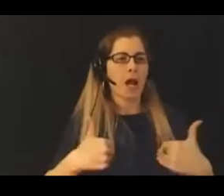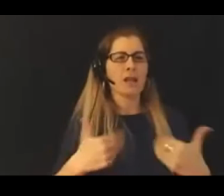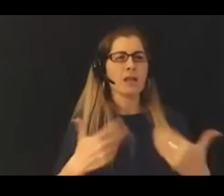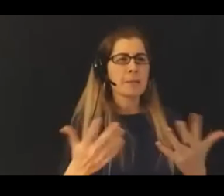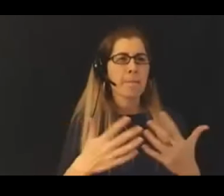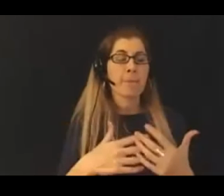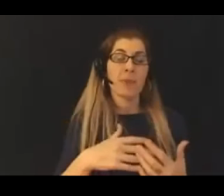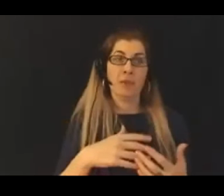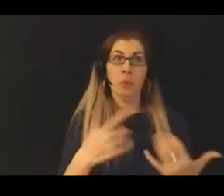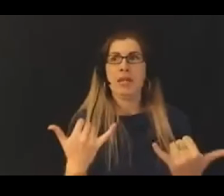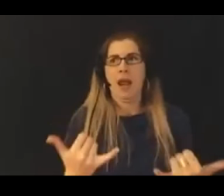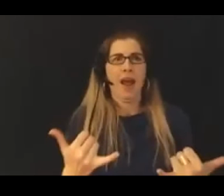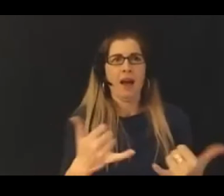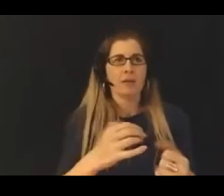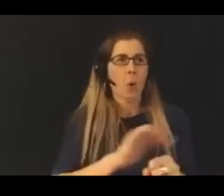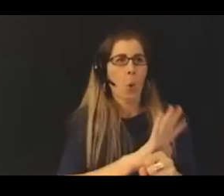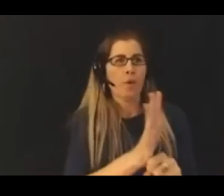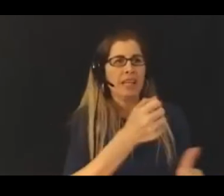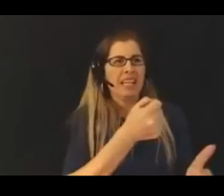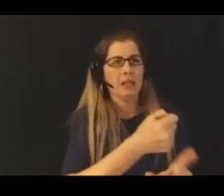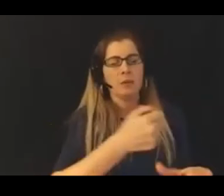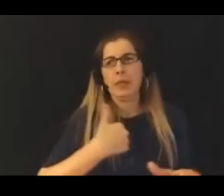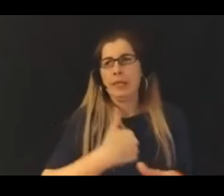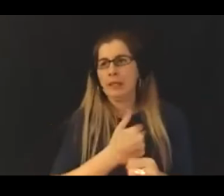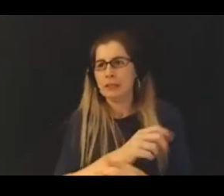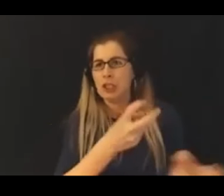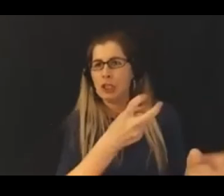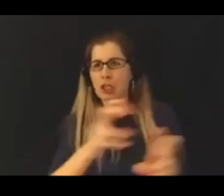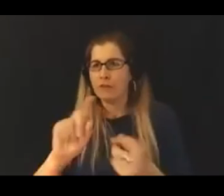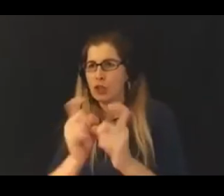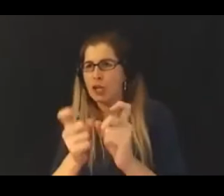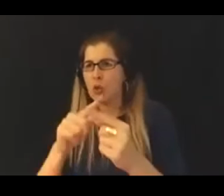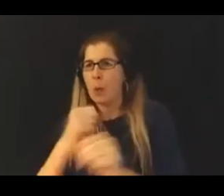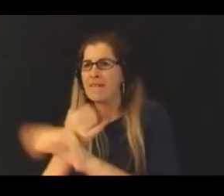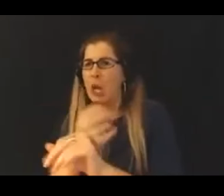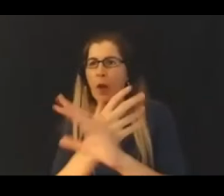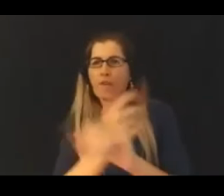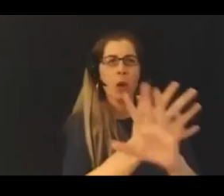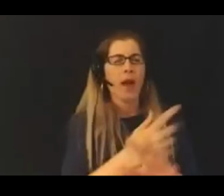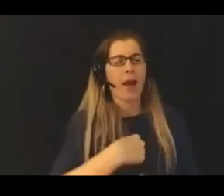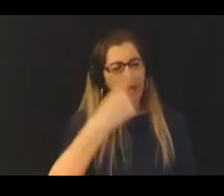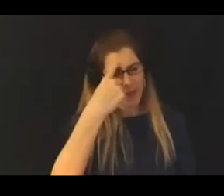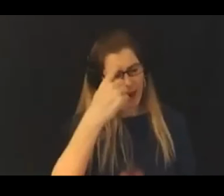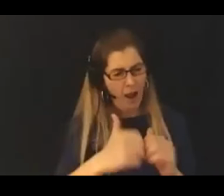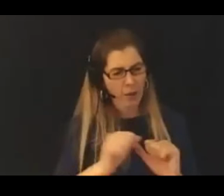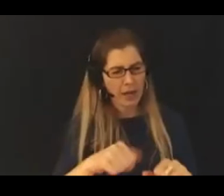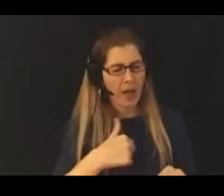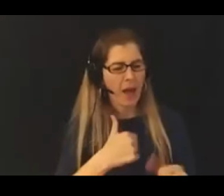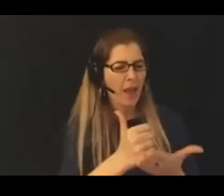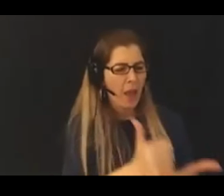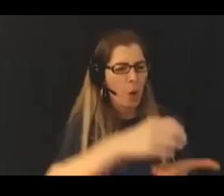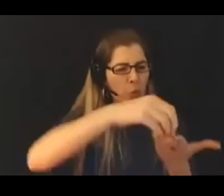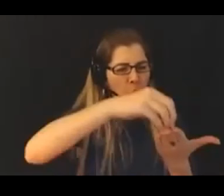this shift to online learning processes, I've been thinking a lot about how can I reach my students